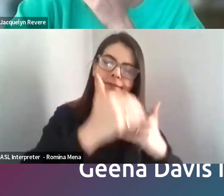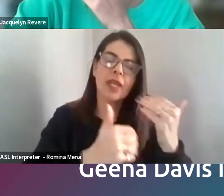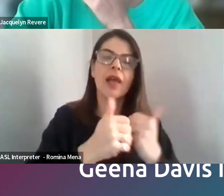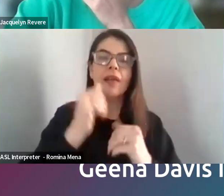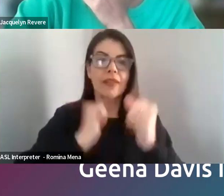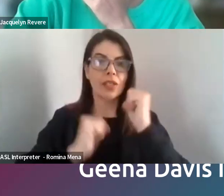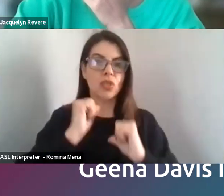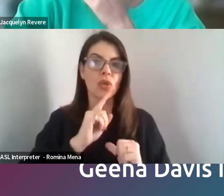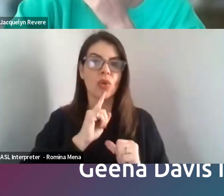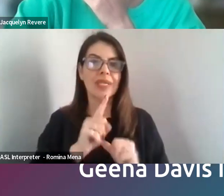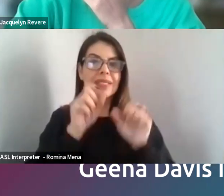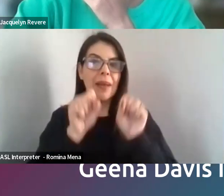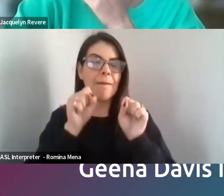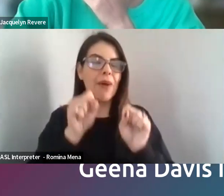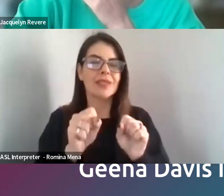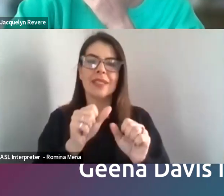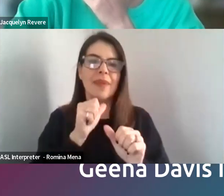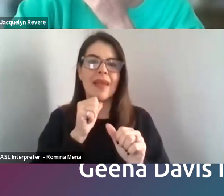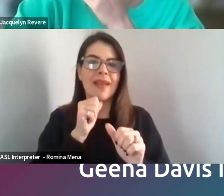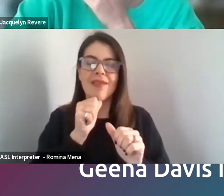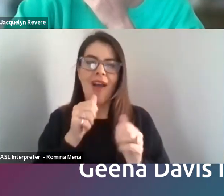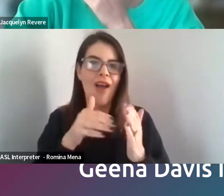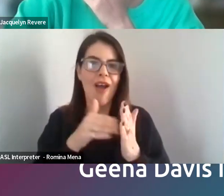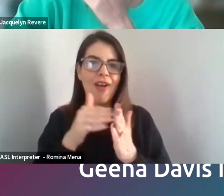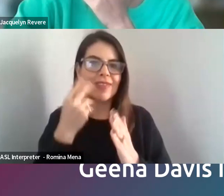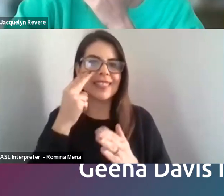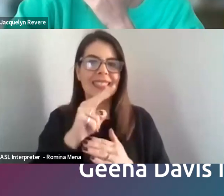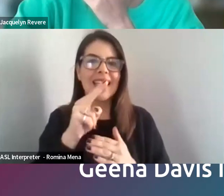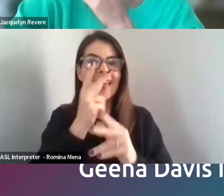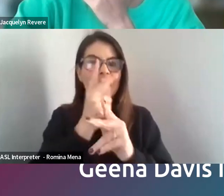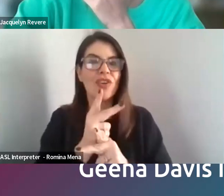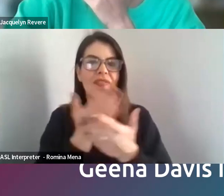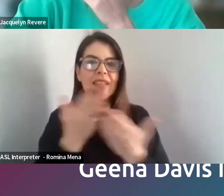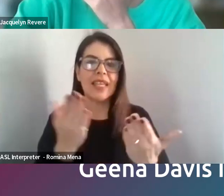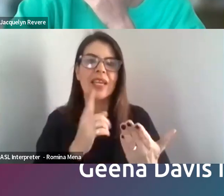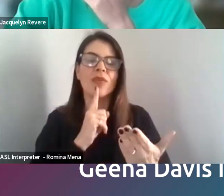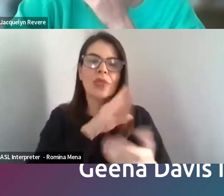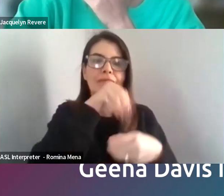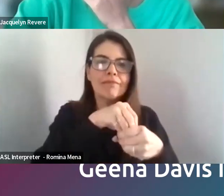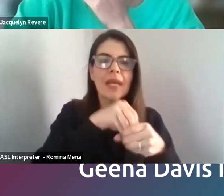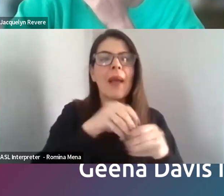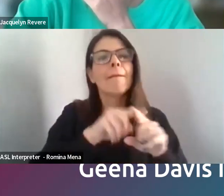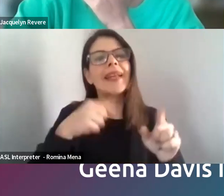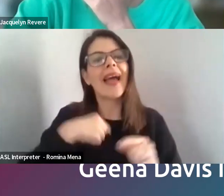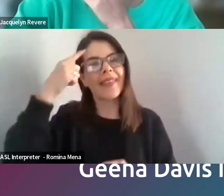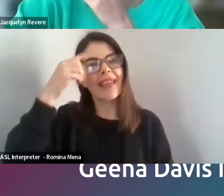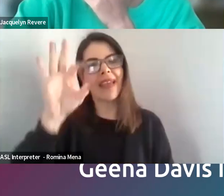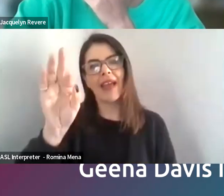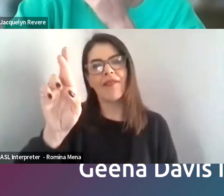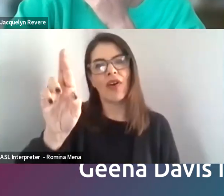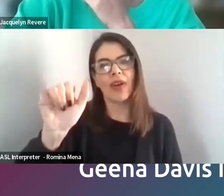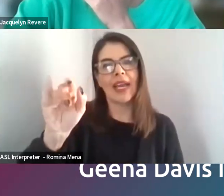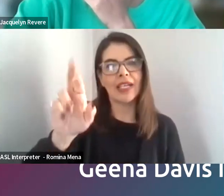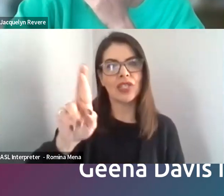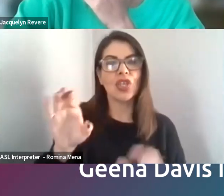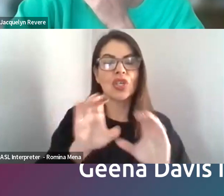think possibly gets overlooked in the caregiving thing because it was so built into the show, but I think Frasier did an